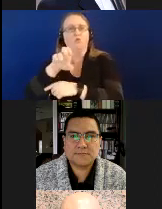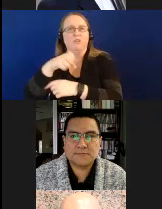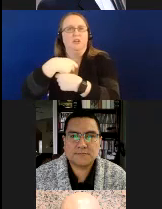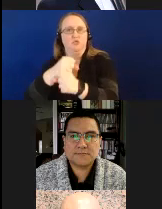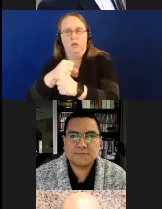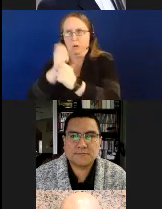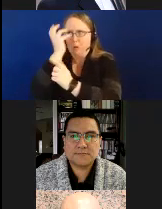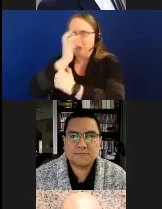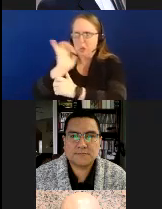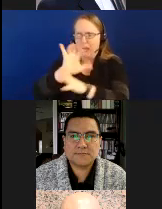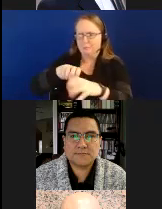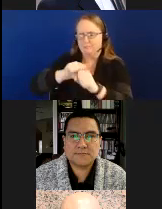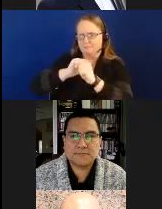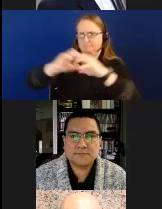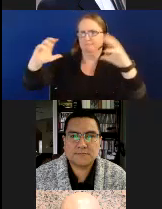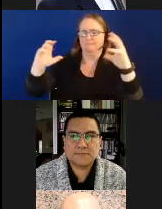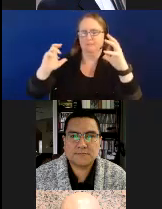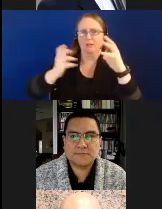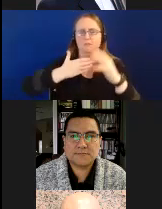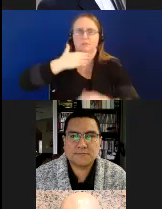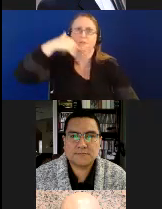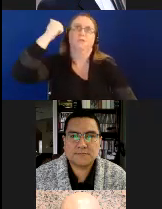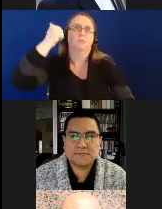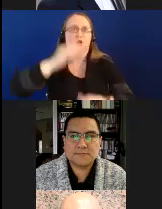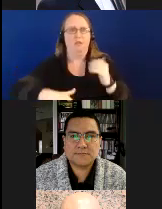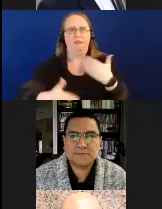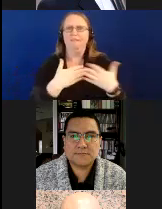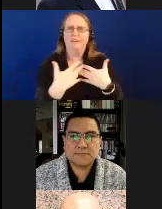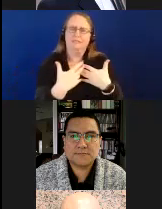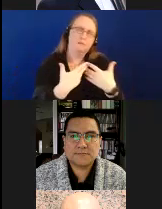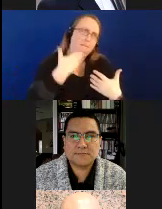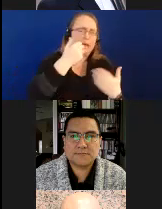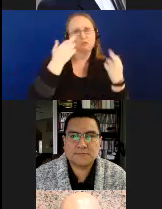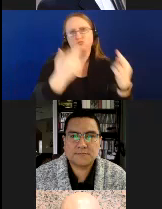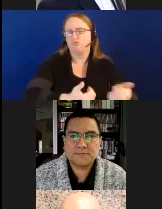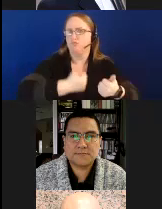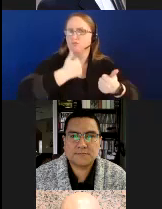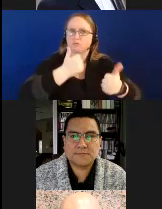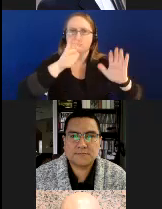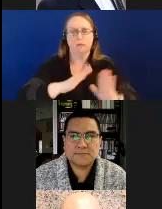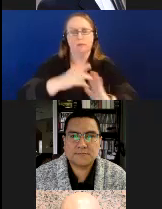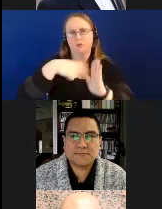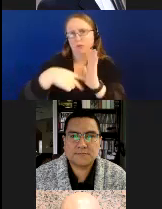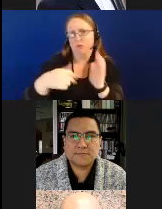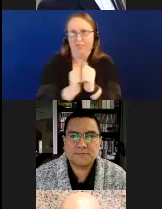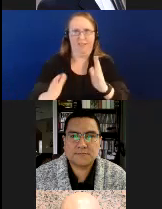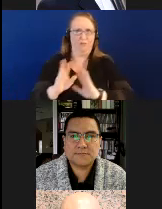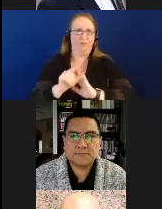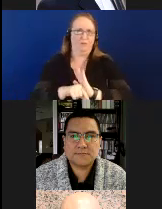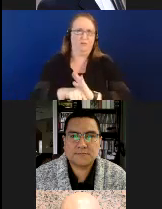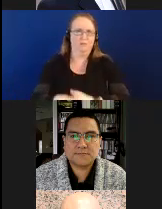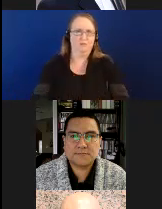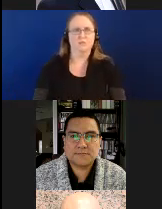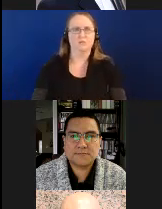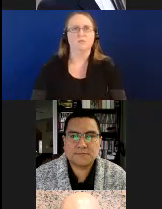scene much, much better than students, even are the strongest readers who didn't have that same background. And so